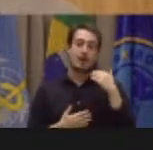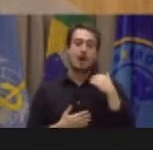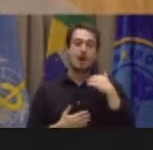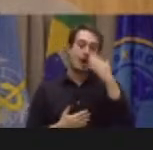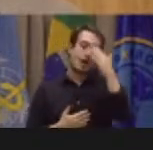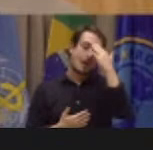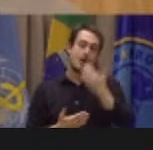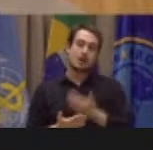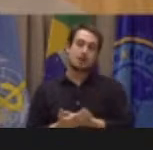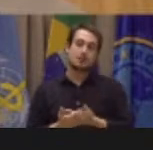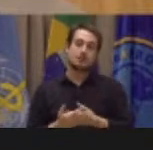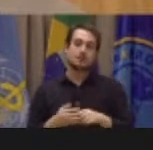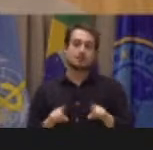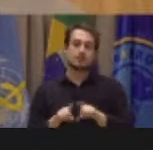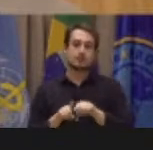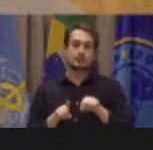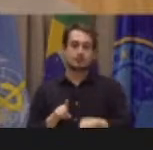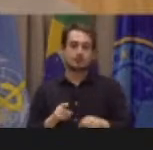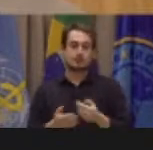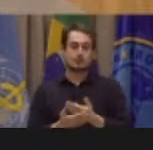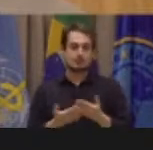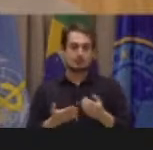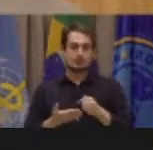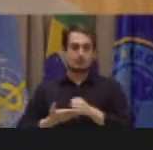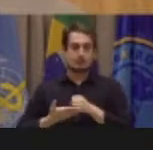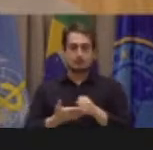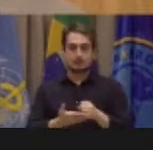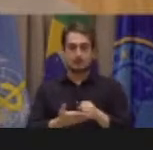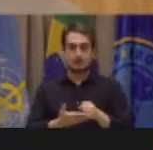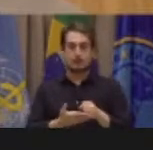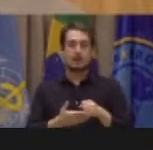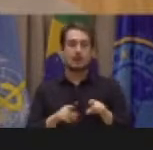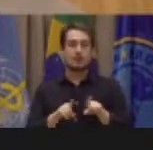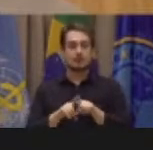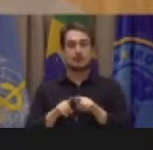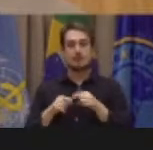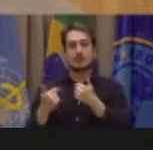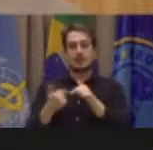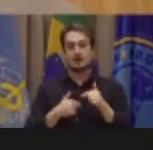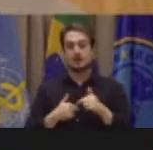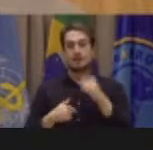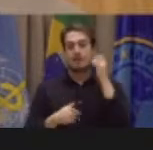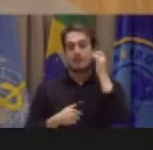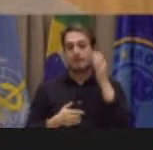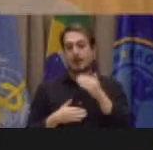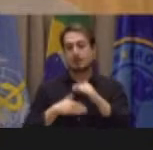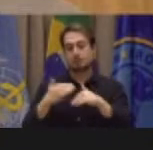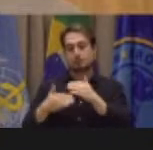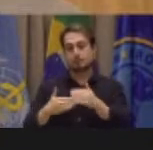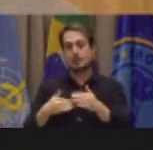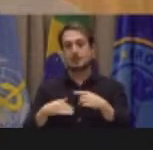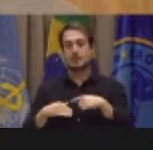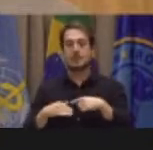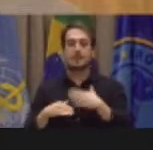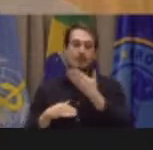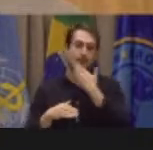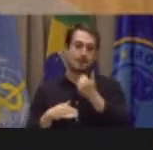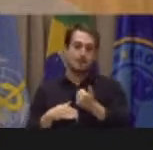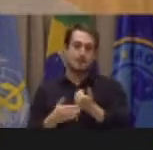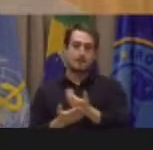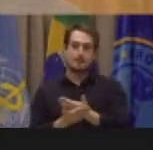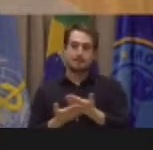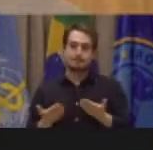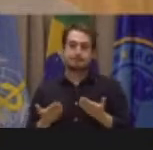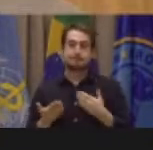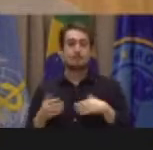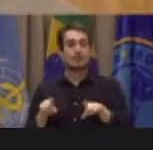more institutionalized project. So this is the task that I will take, and we will try to facilitate this project